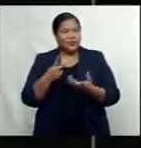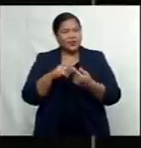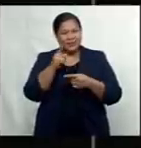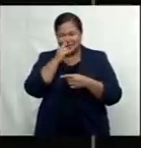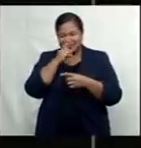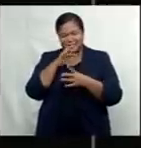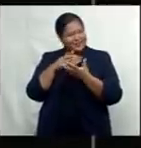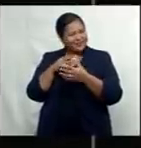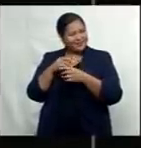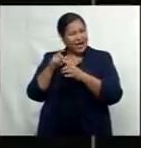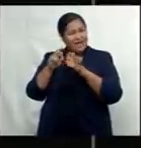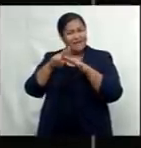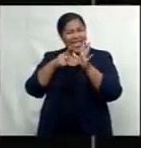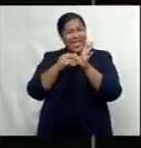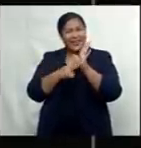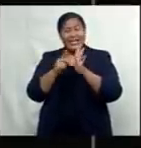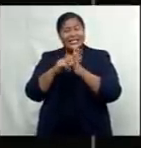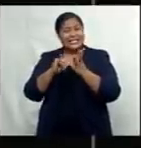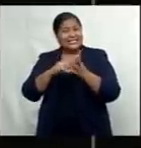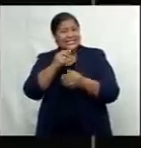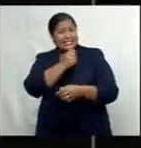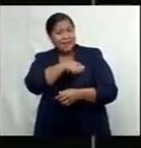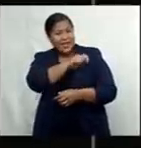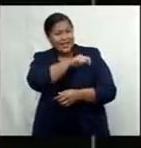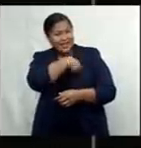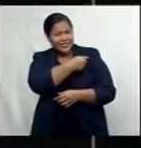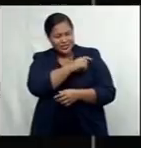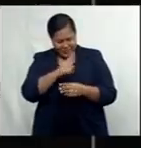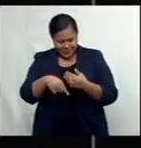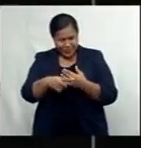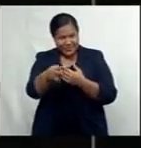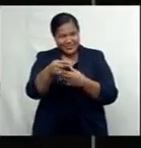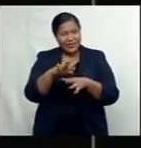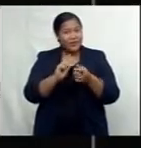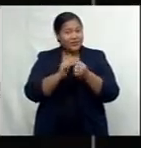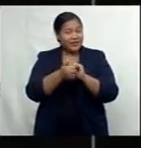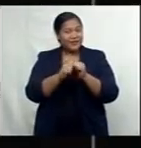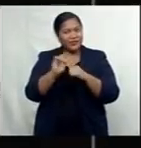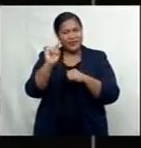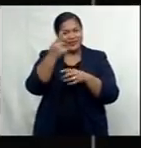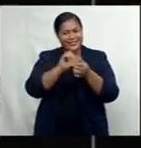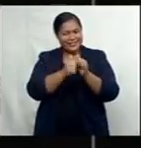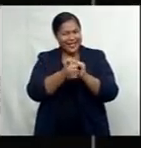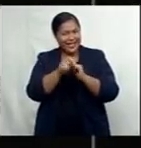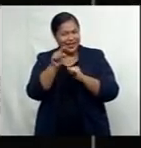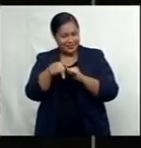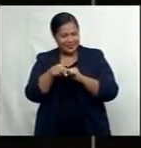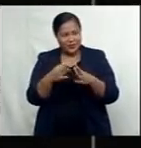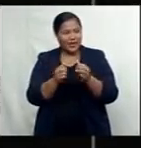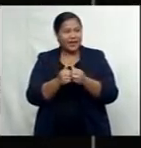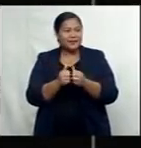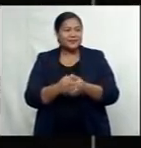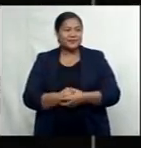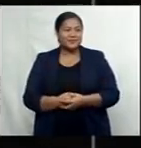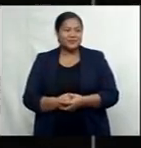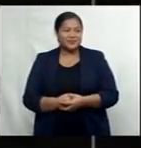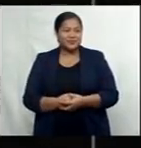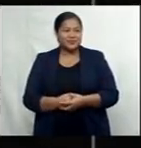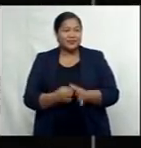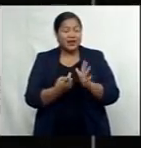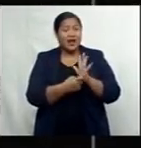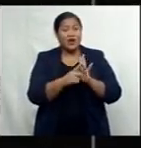in the stands, the Spanish La Liga is also underway with the first game of the season played earlier today.